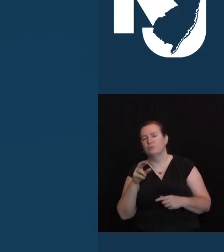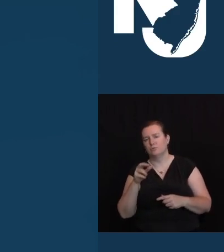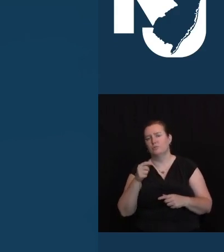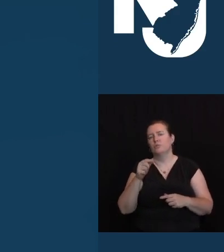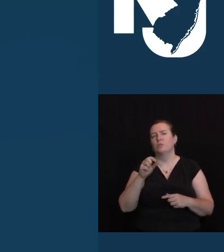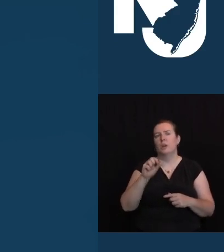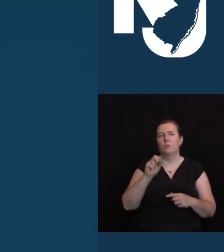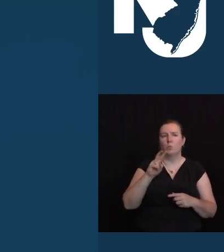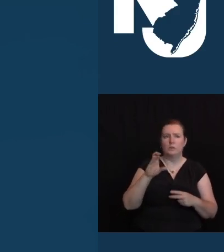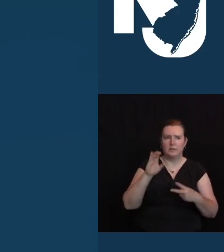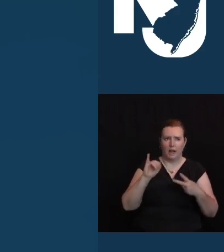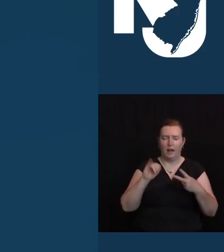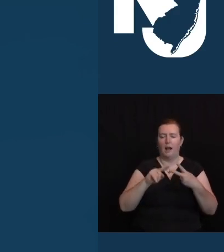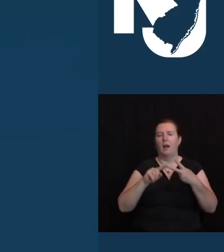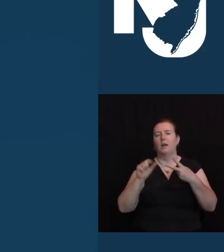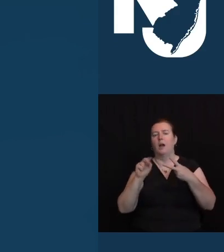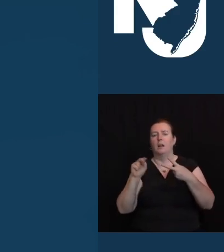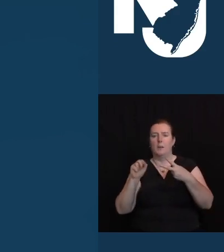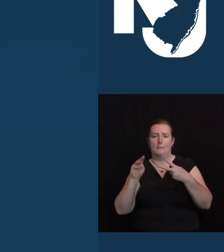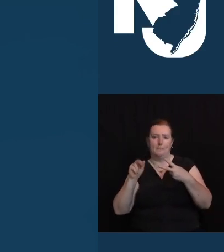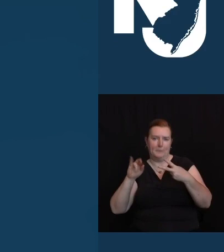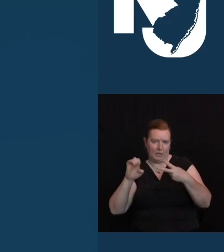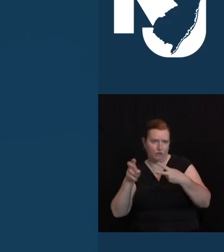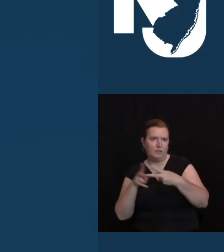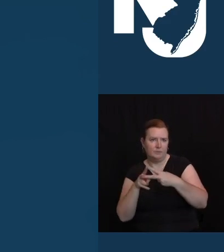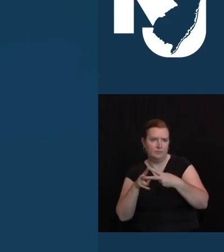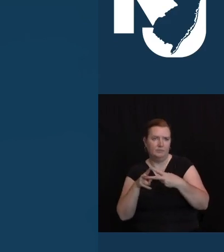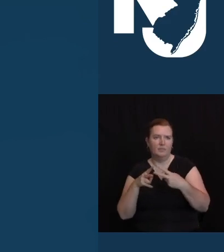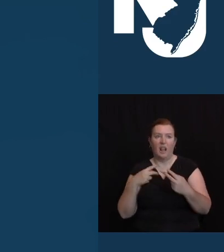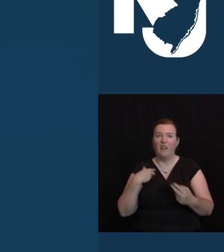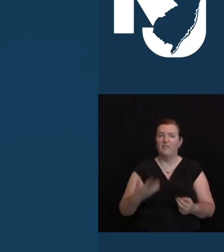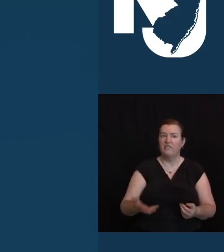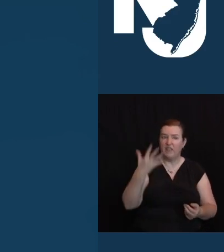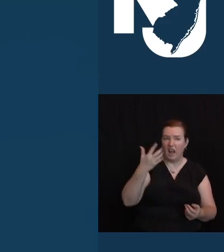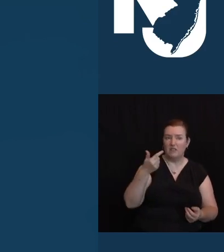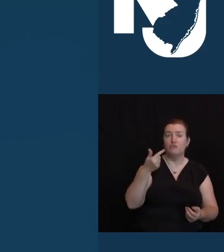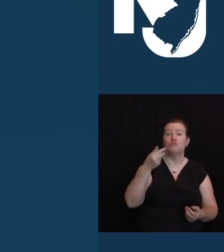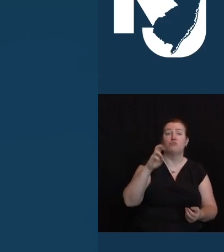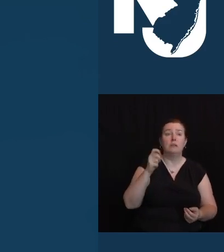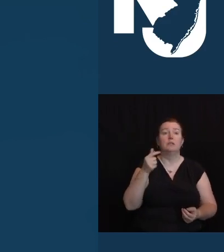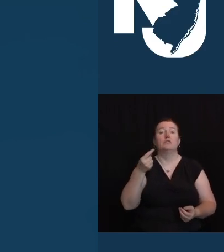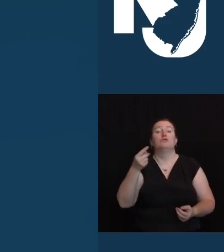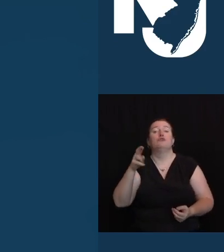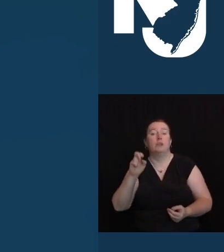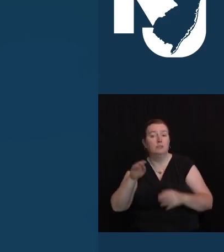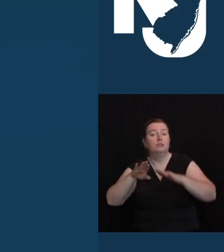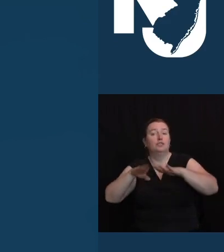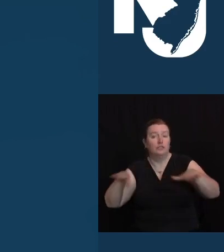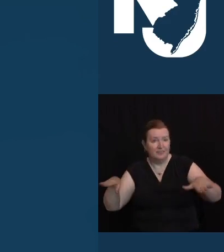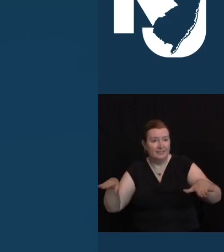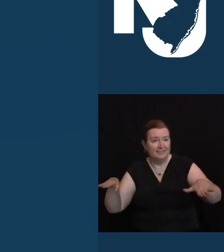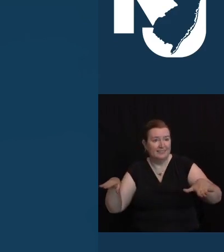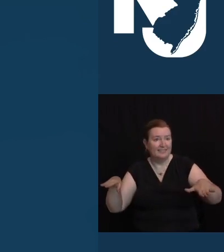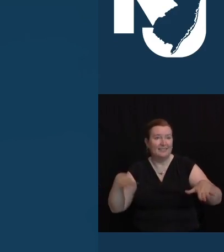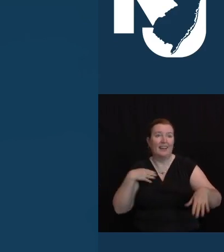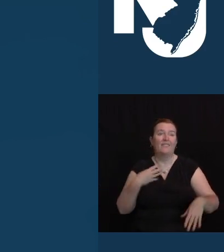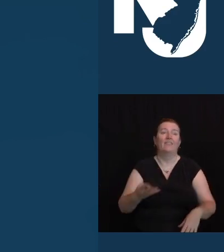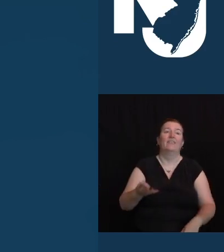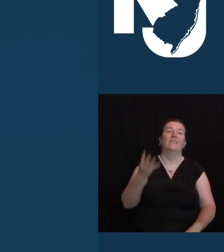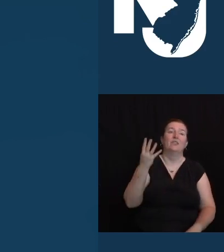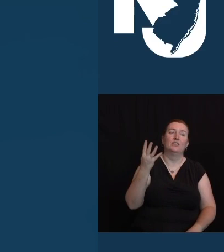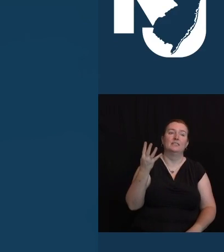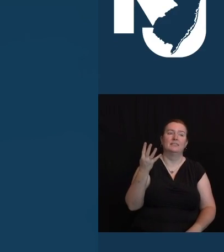also survived by 5 great-grandchildren and 4 step-great-grandchildren. She also leaves behind her